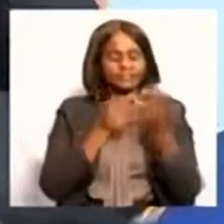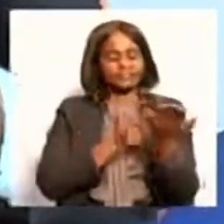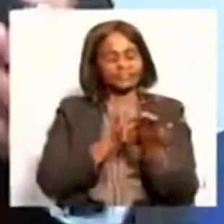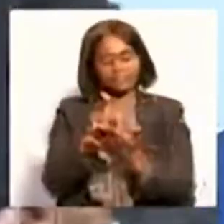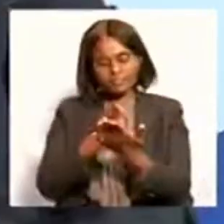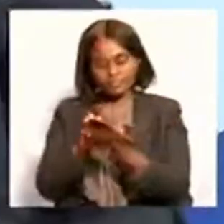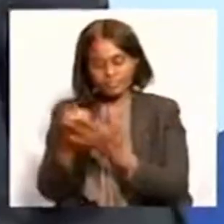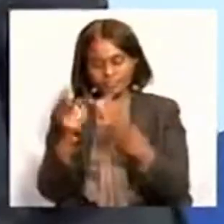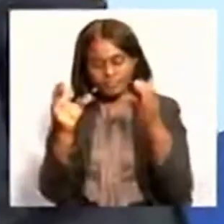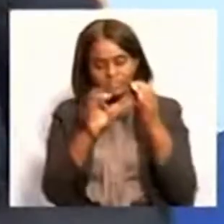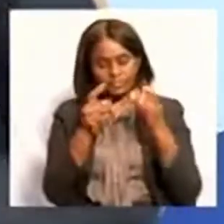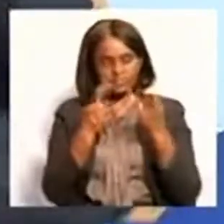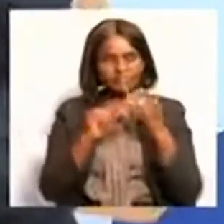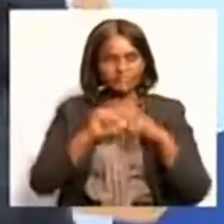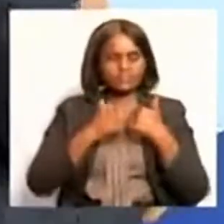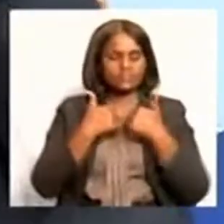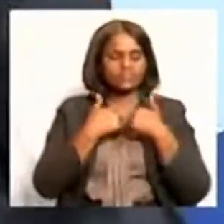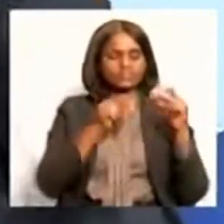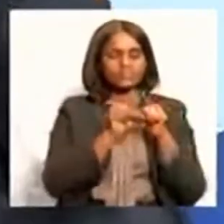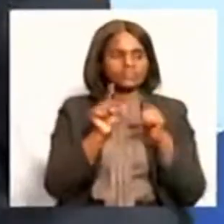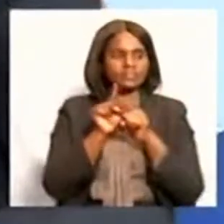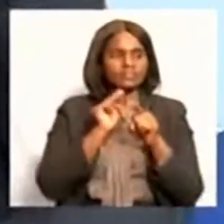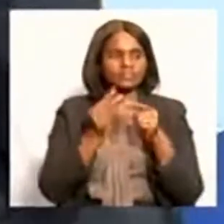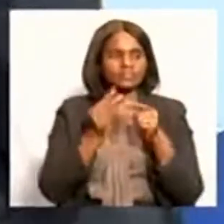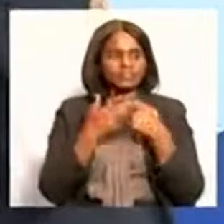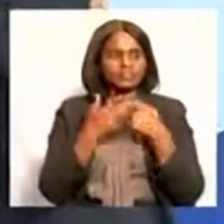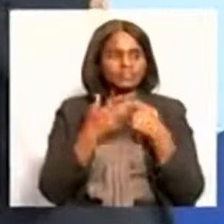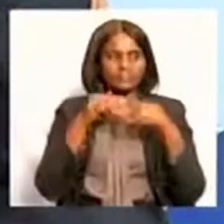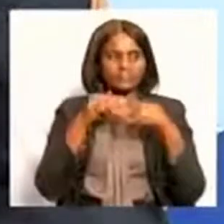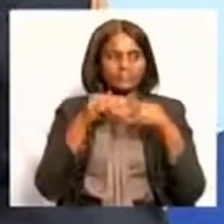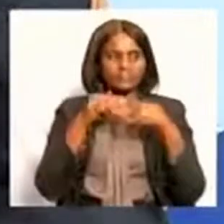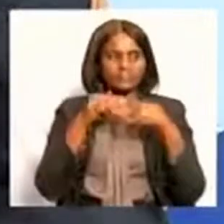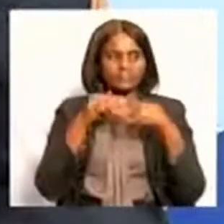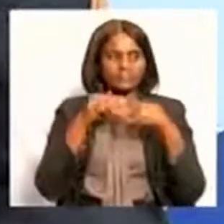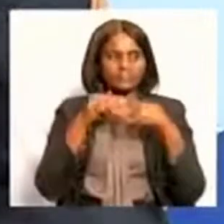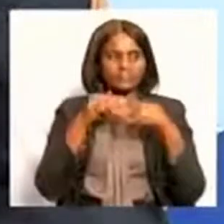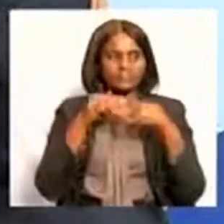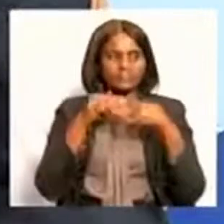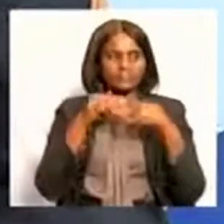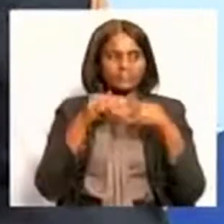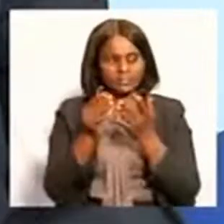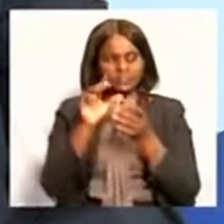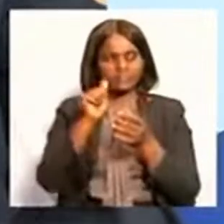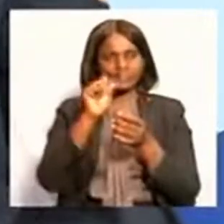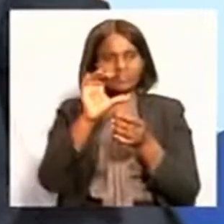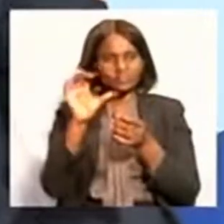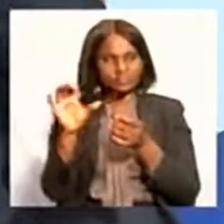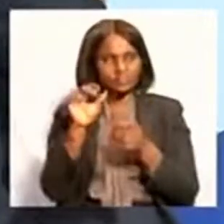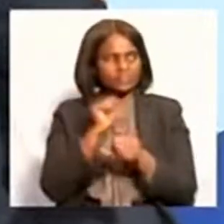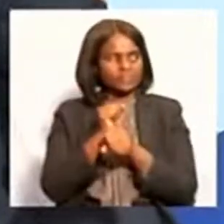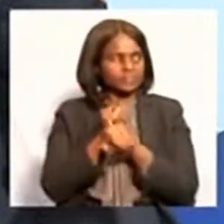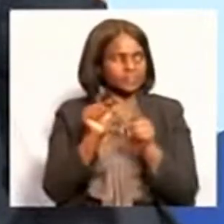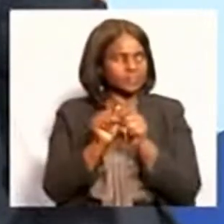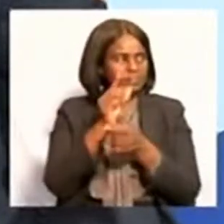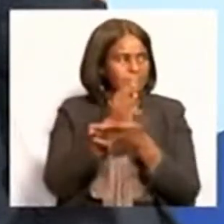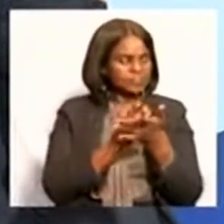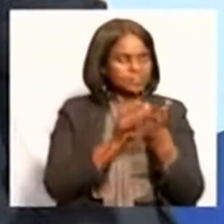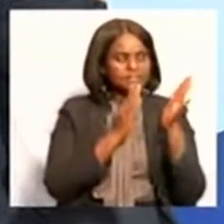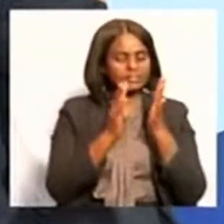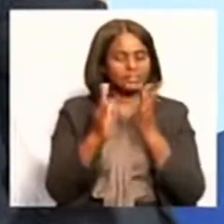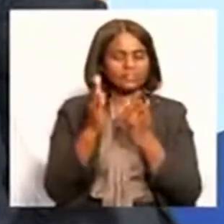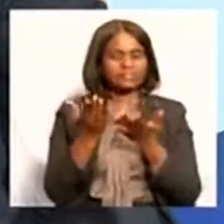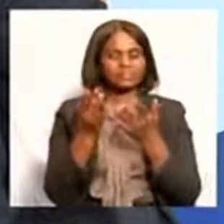that we also running within the office, working of course in collaboration with the Anti-Corruption Commission. So these are some of the measures